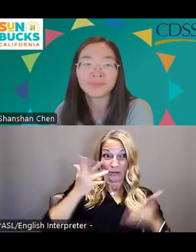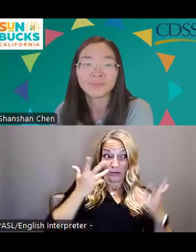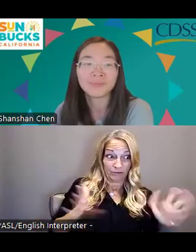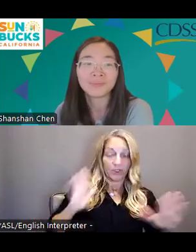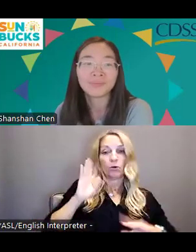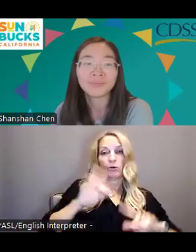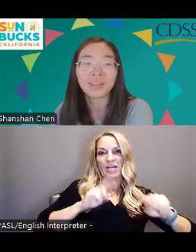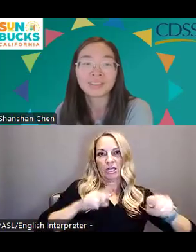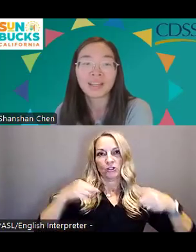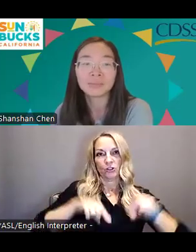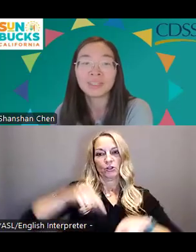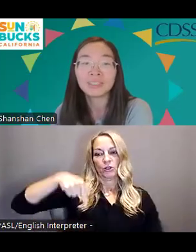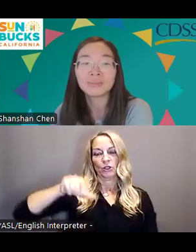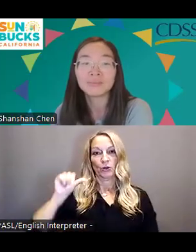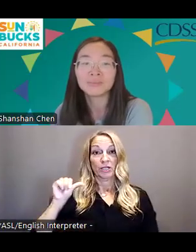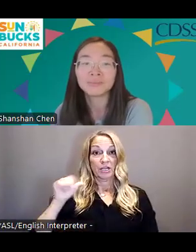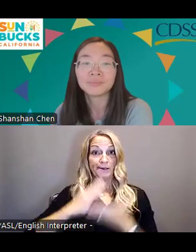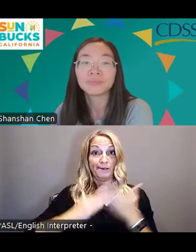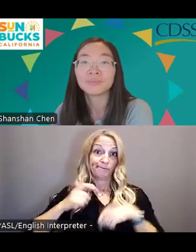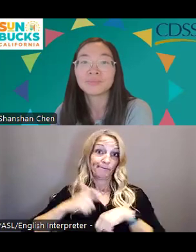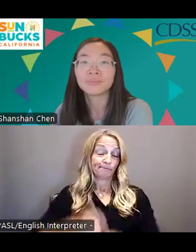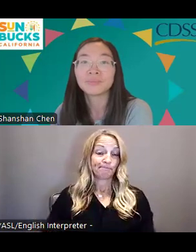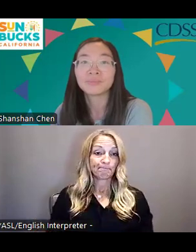session. Next slide, please.